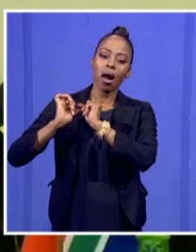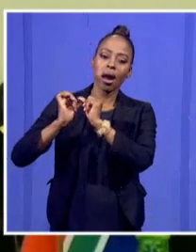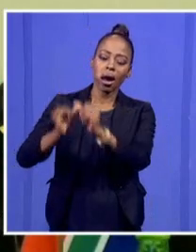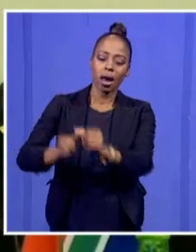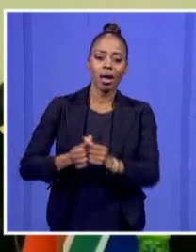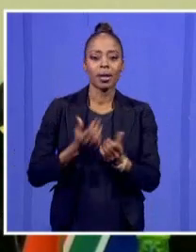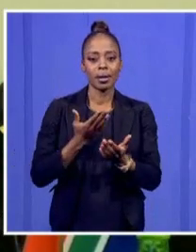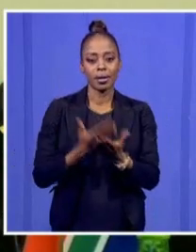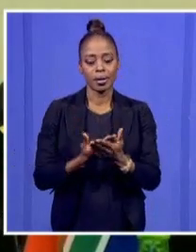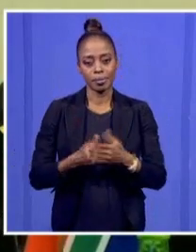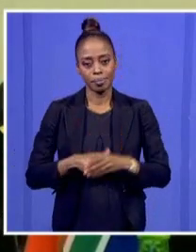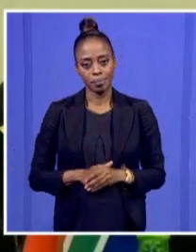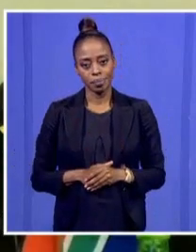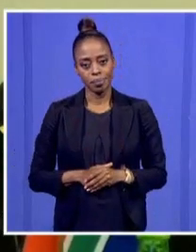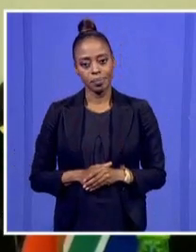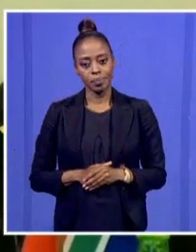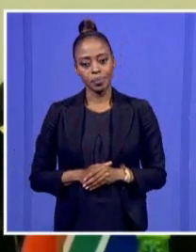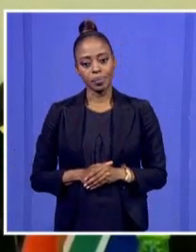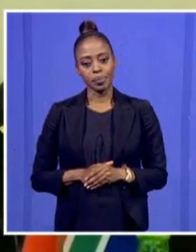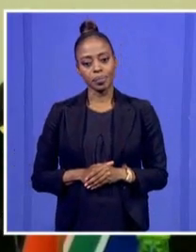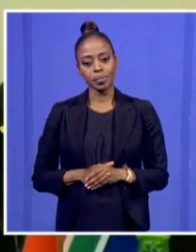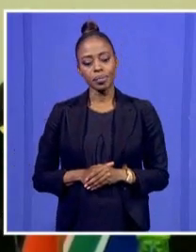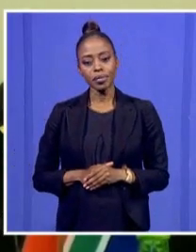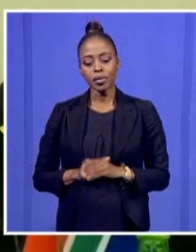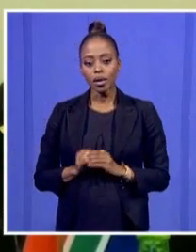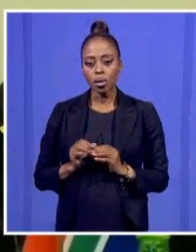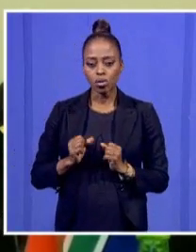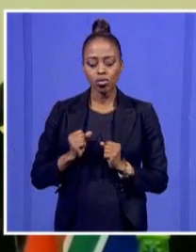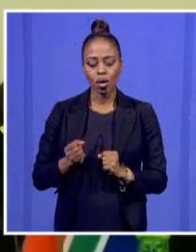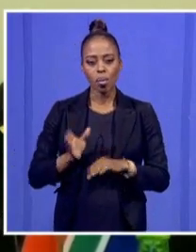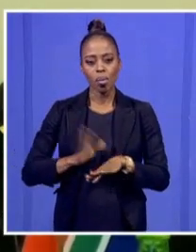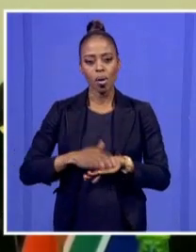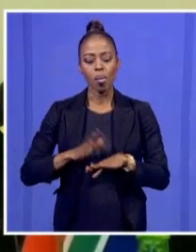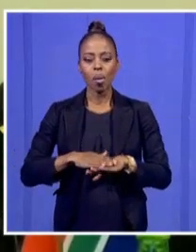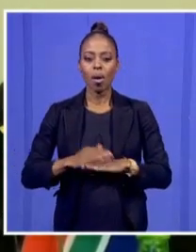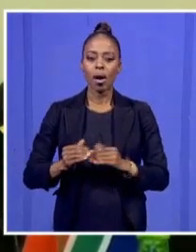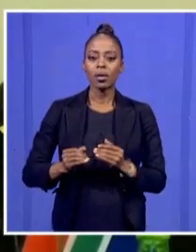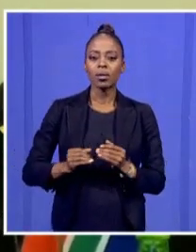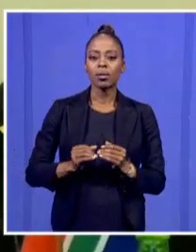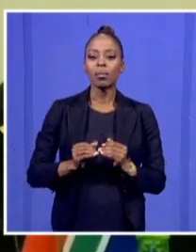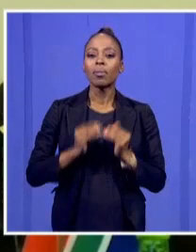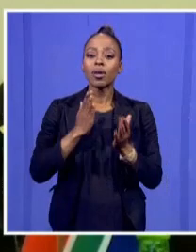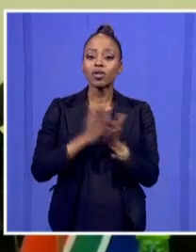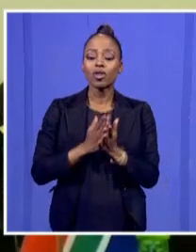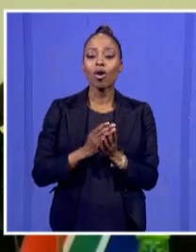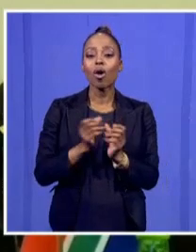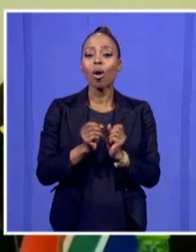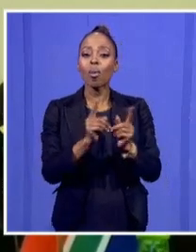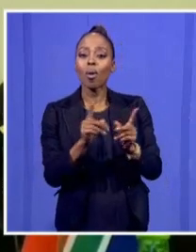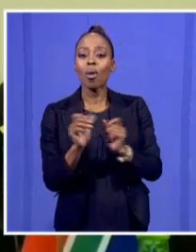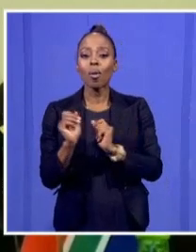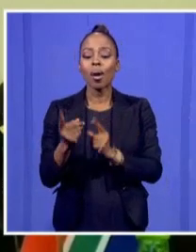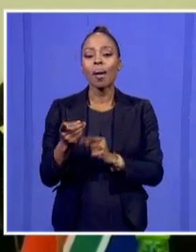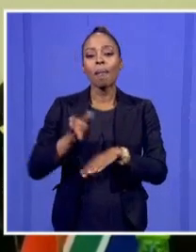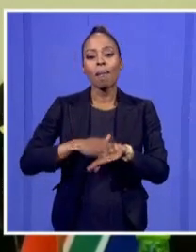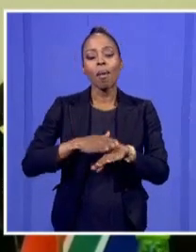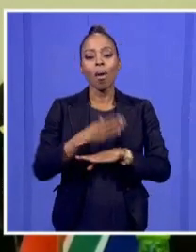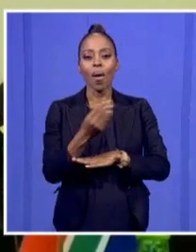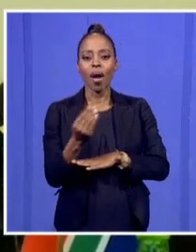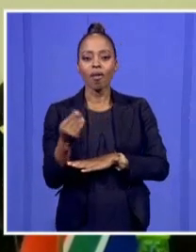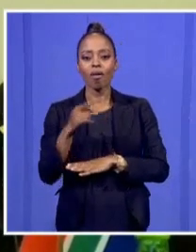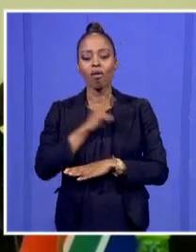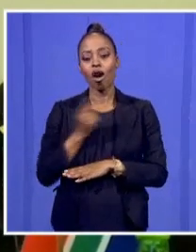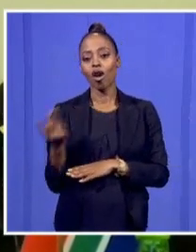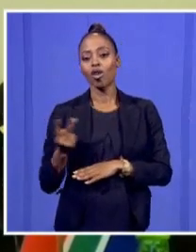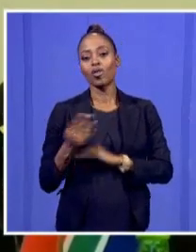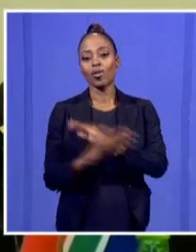solidifying our partnership, deepening and enhancing opportunities for the benefit of our two countries